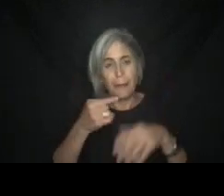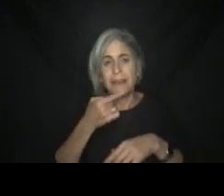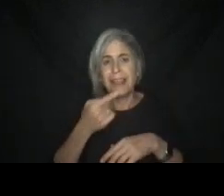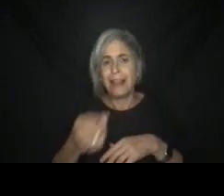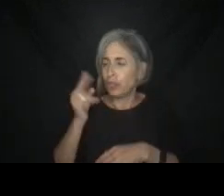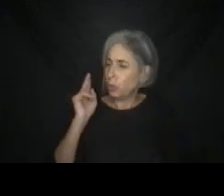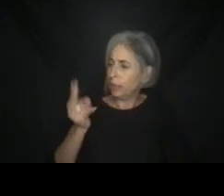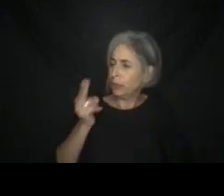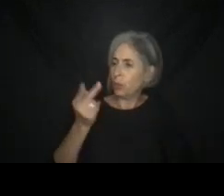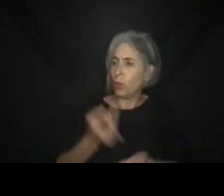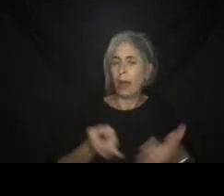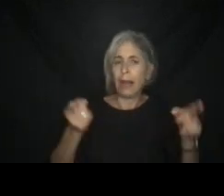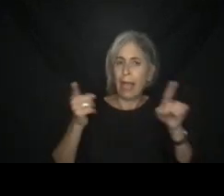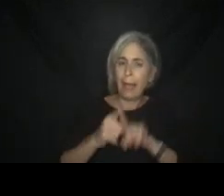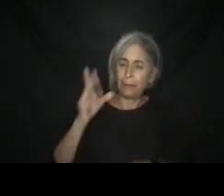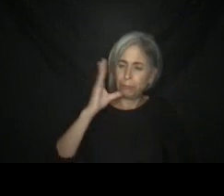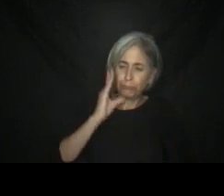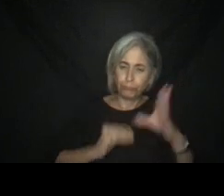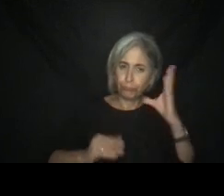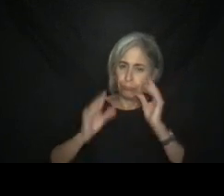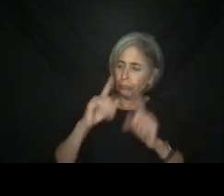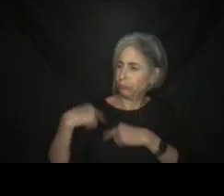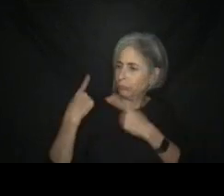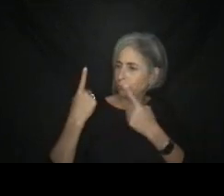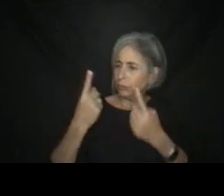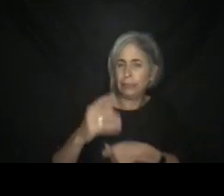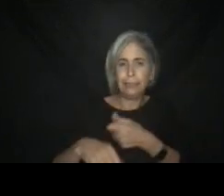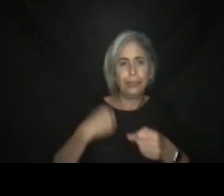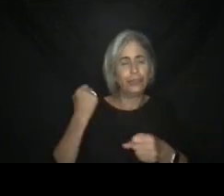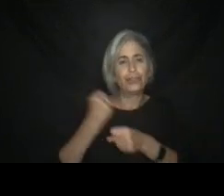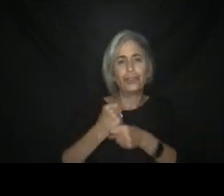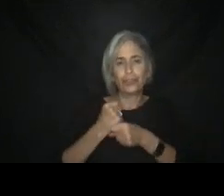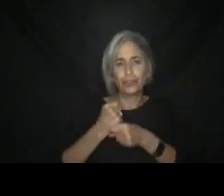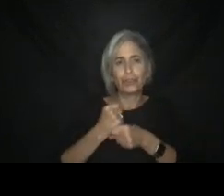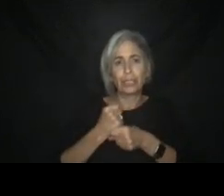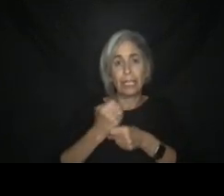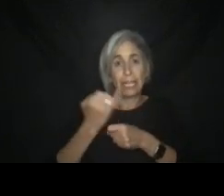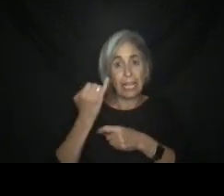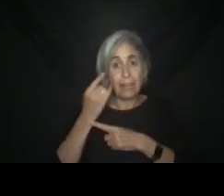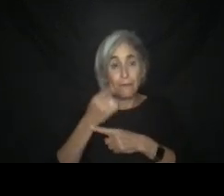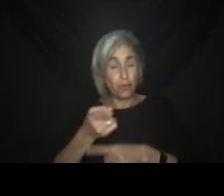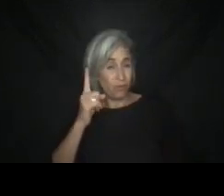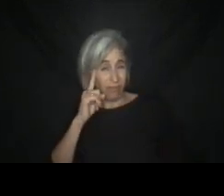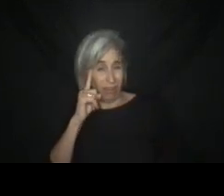history of what we've been through for years. And if you